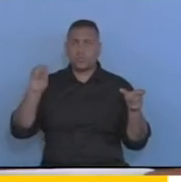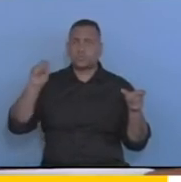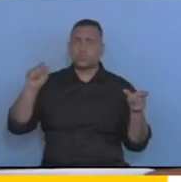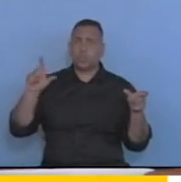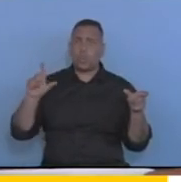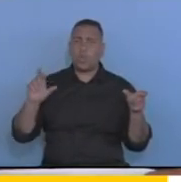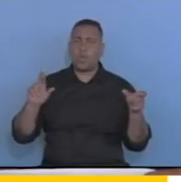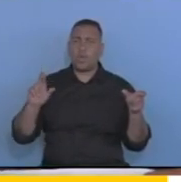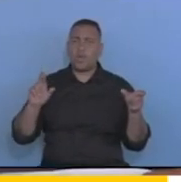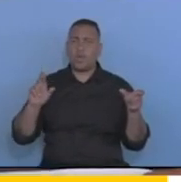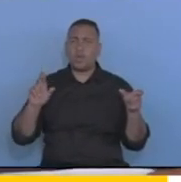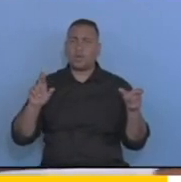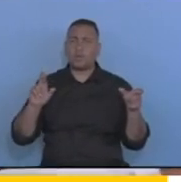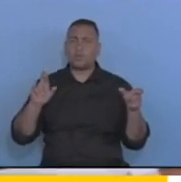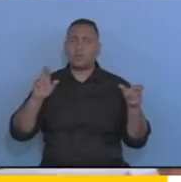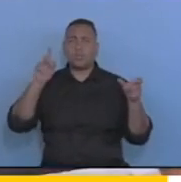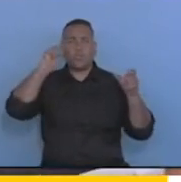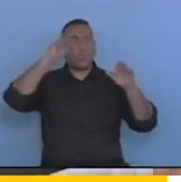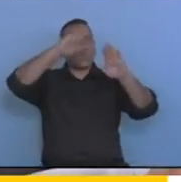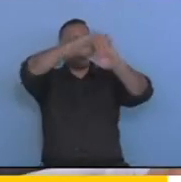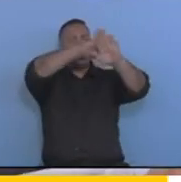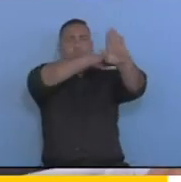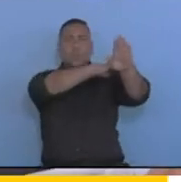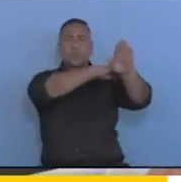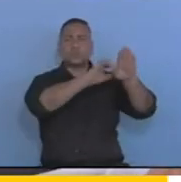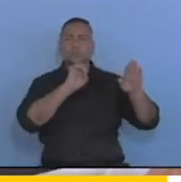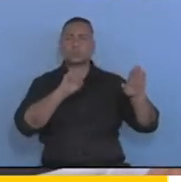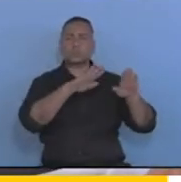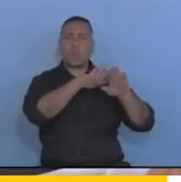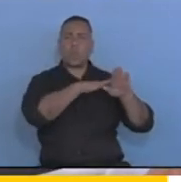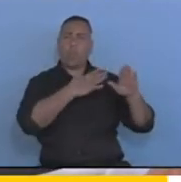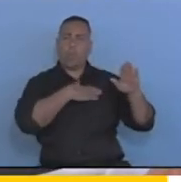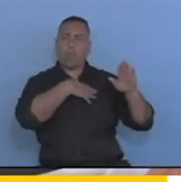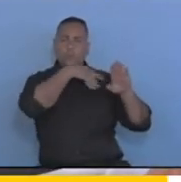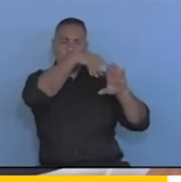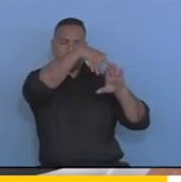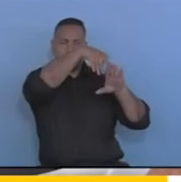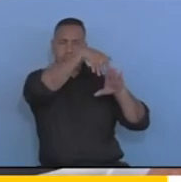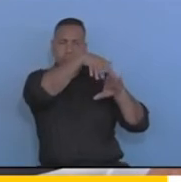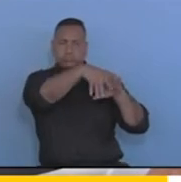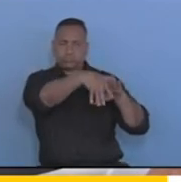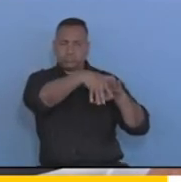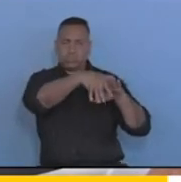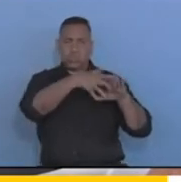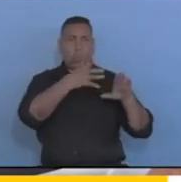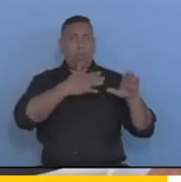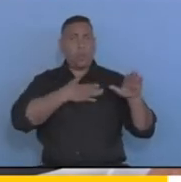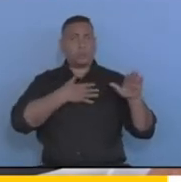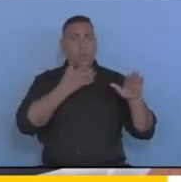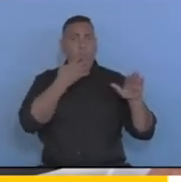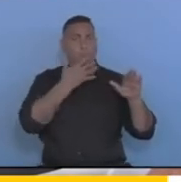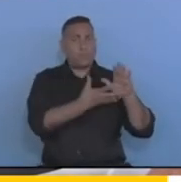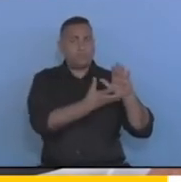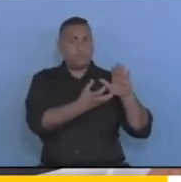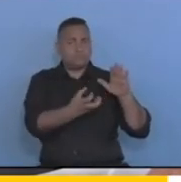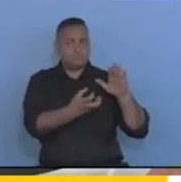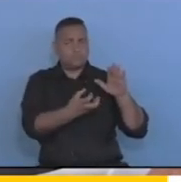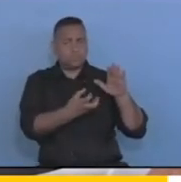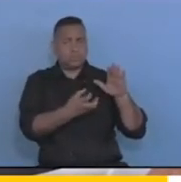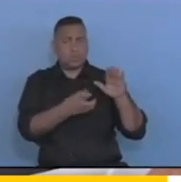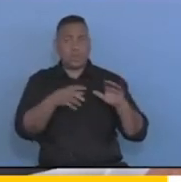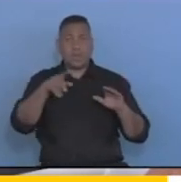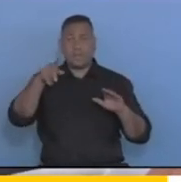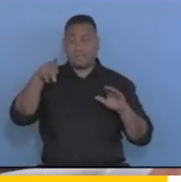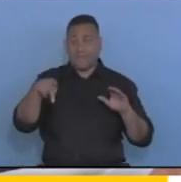solar thermal. That is the heating of water. And we actually do solar thermal as well as solar PV. PV standing for photovoltaic.